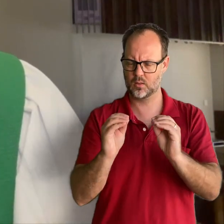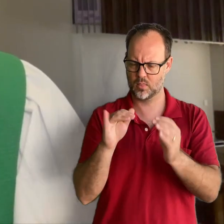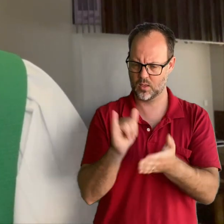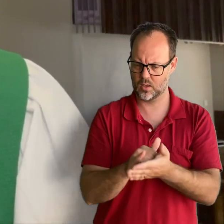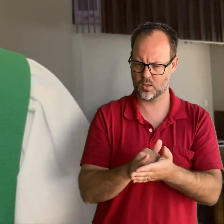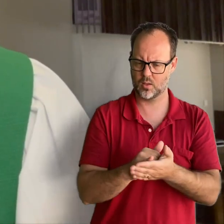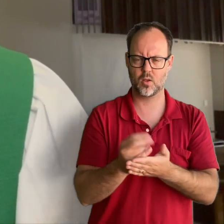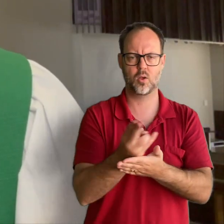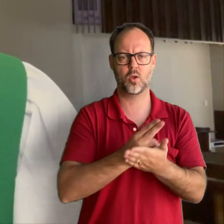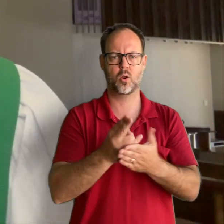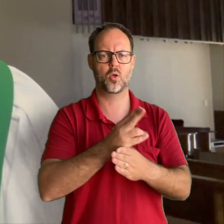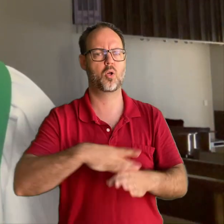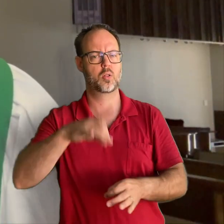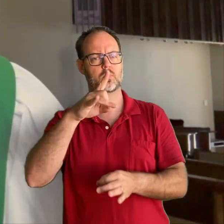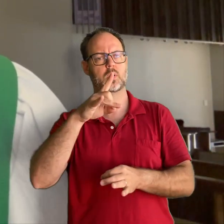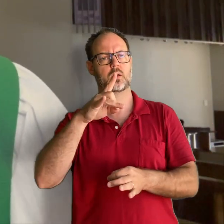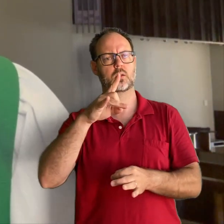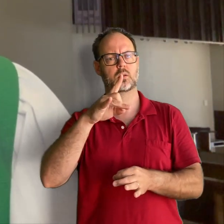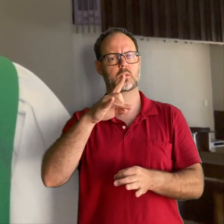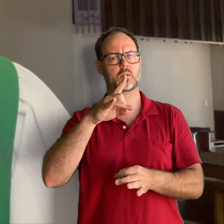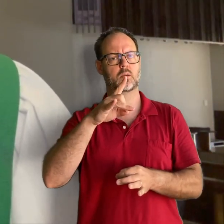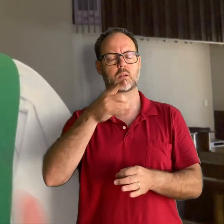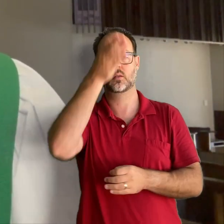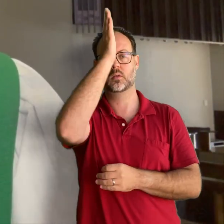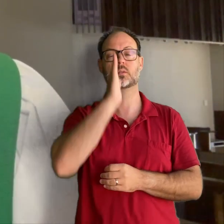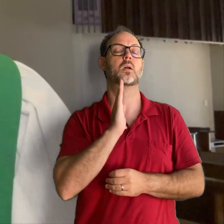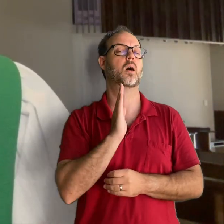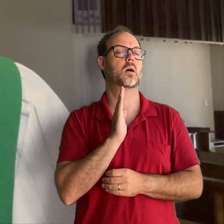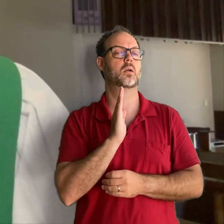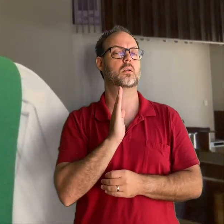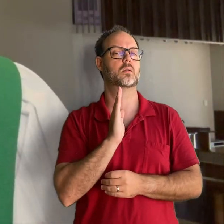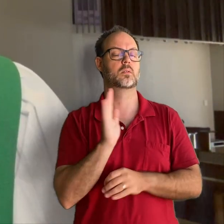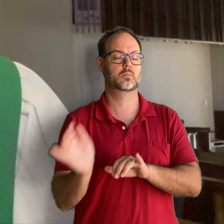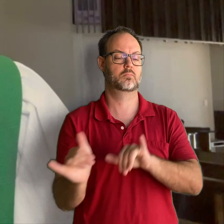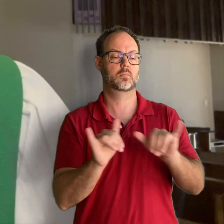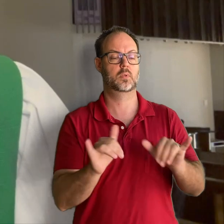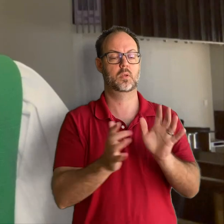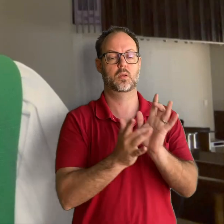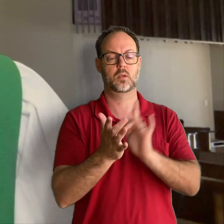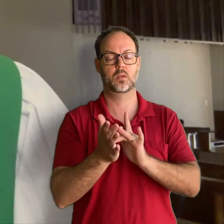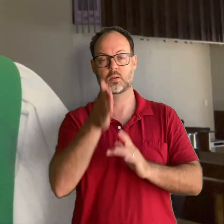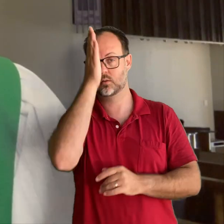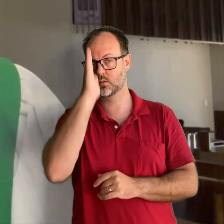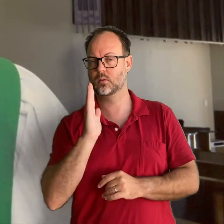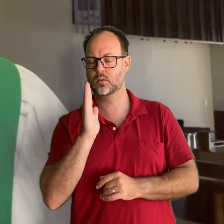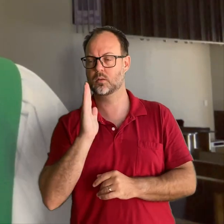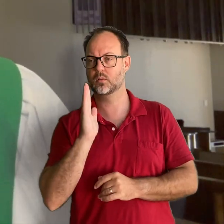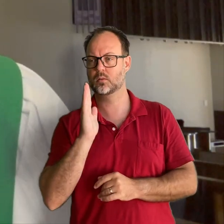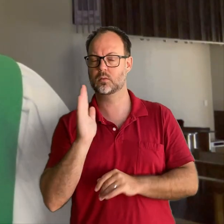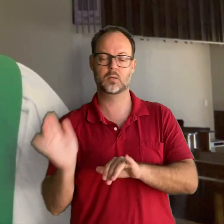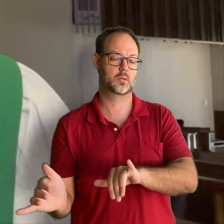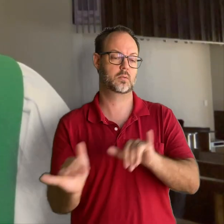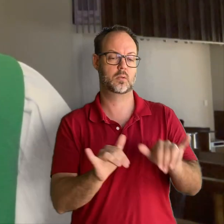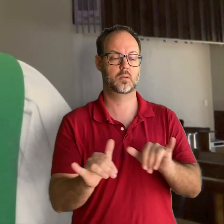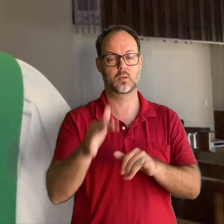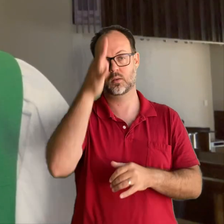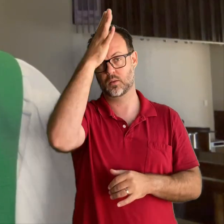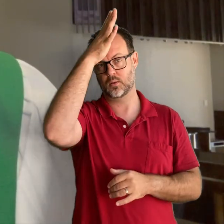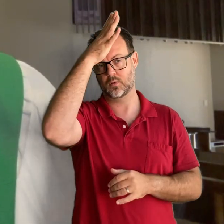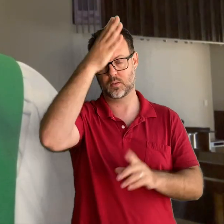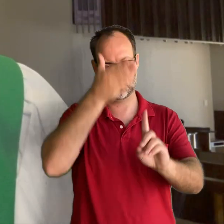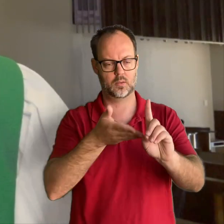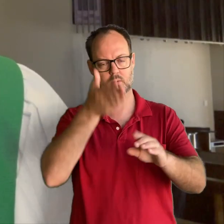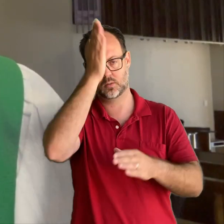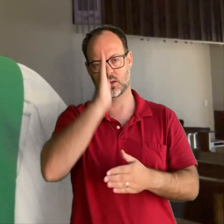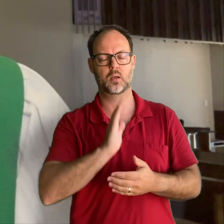They were teaching that the Holy Spirit is God, just as Jesus is God, just as the Father